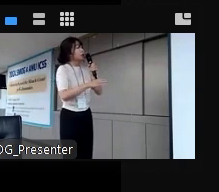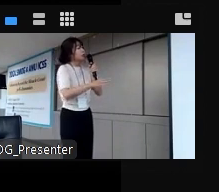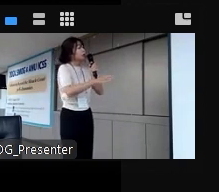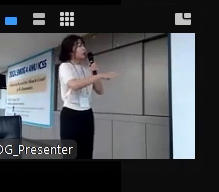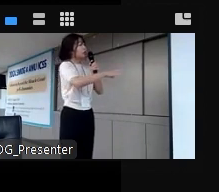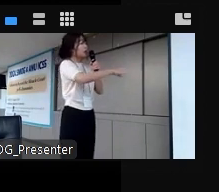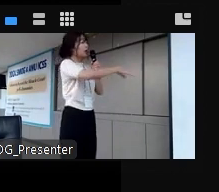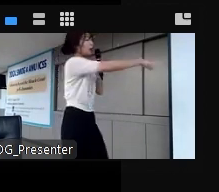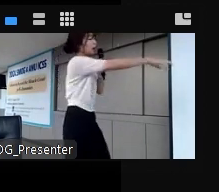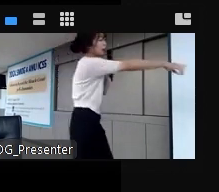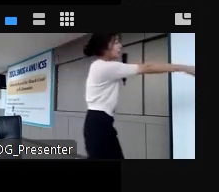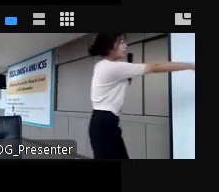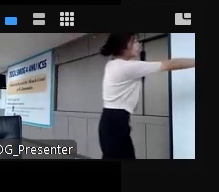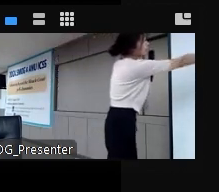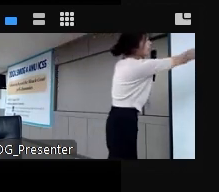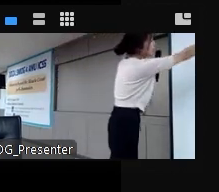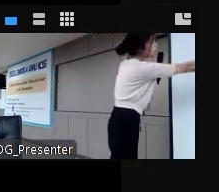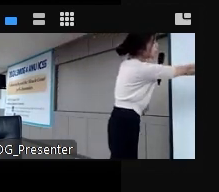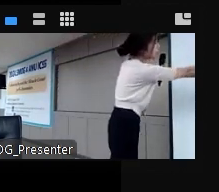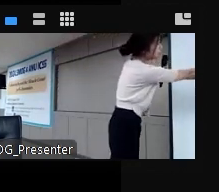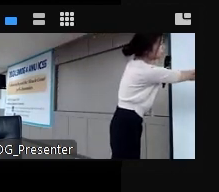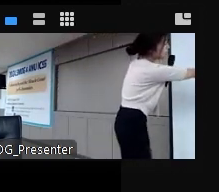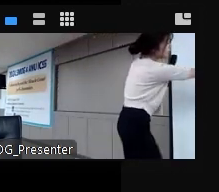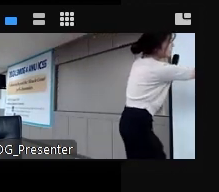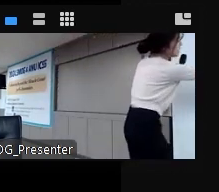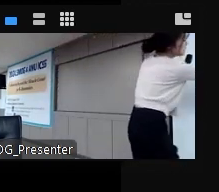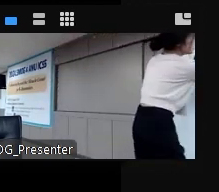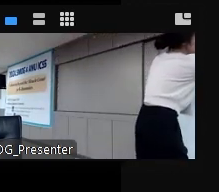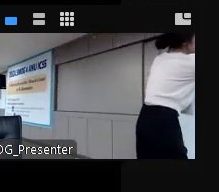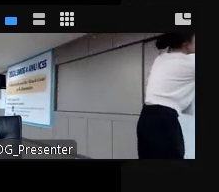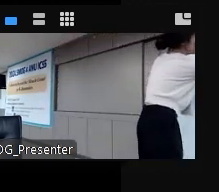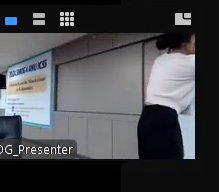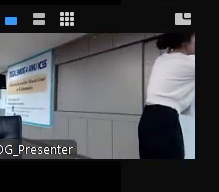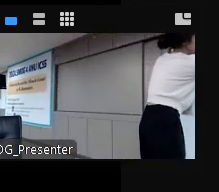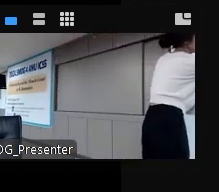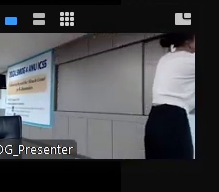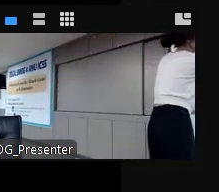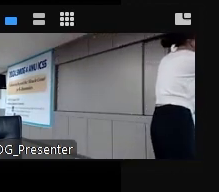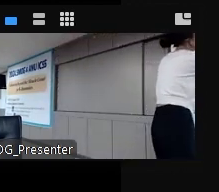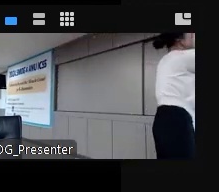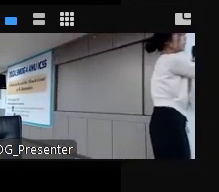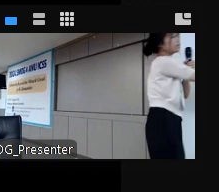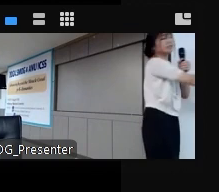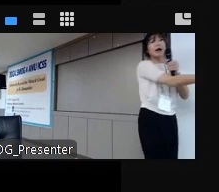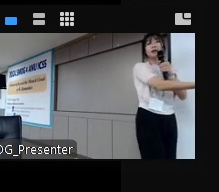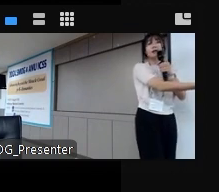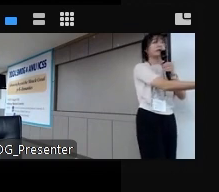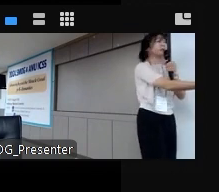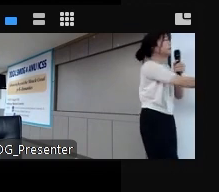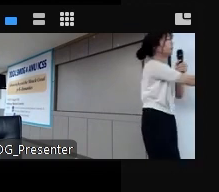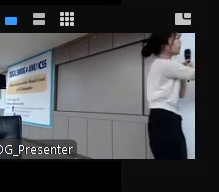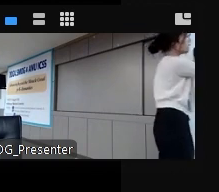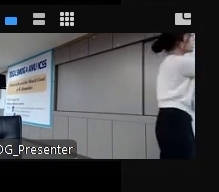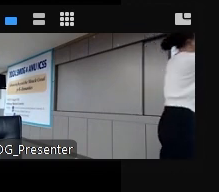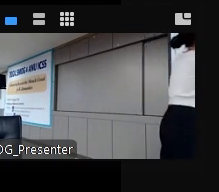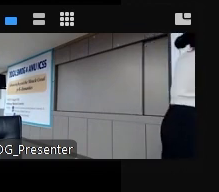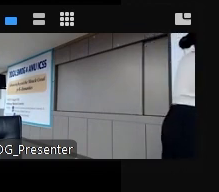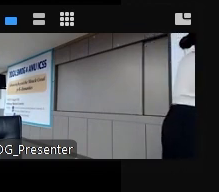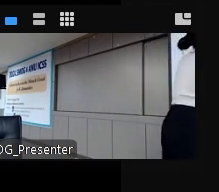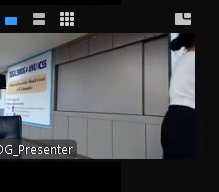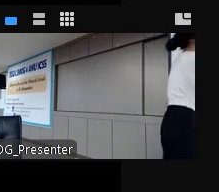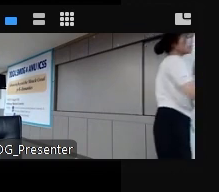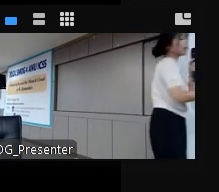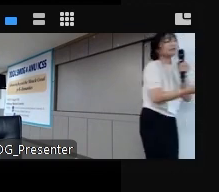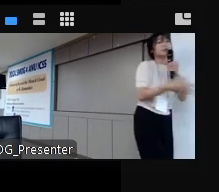we see is, in each column, these would be the minus clear, so it's not clear who's doing what. These